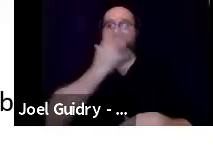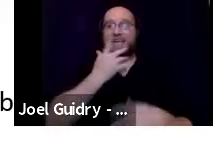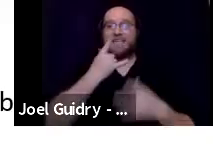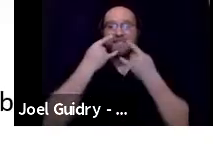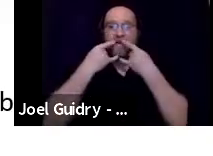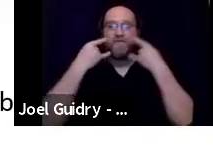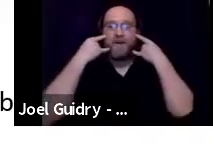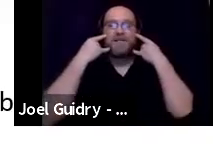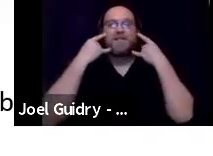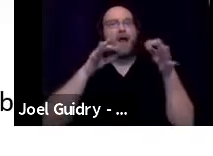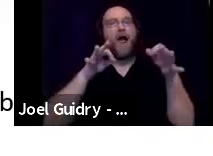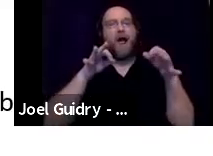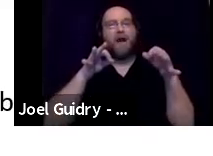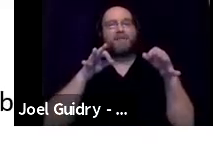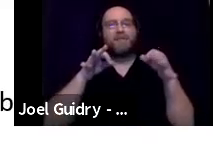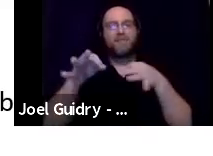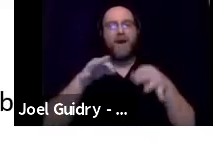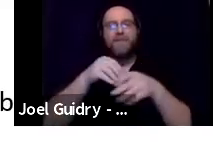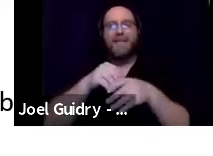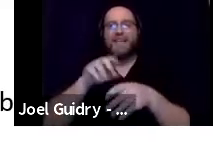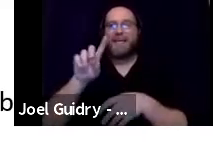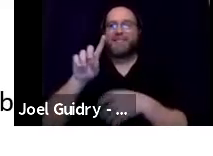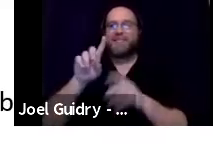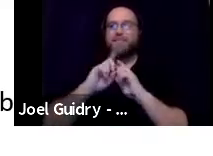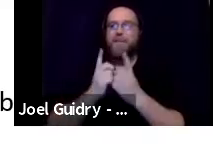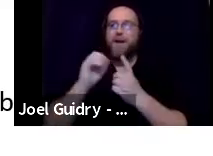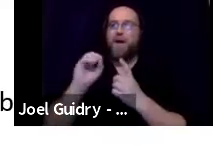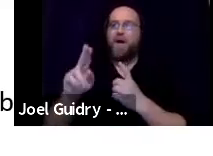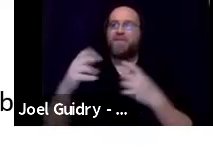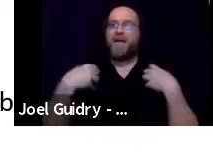guidance, and part of mask use is